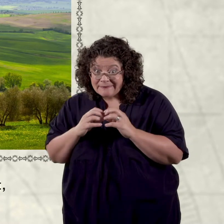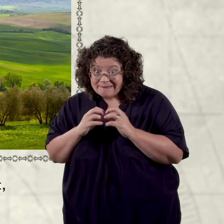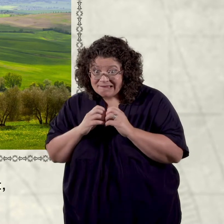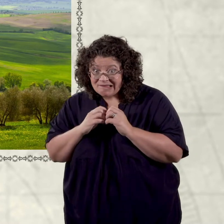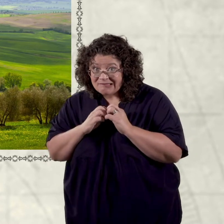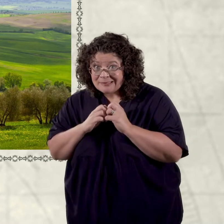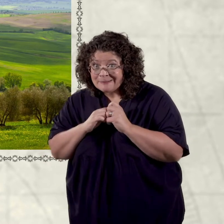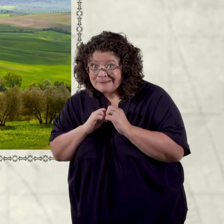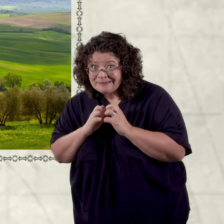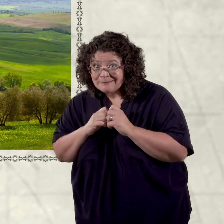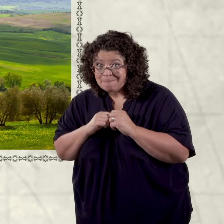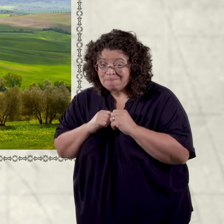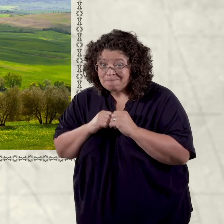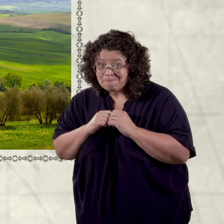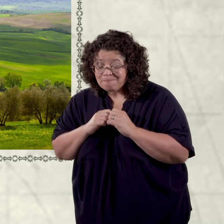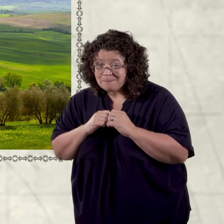Are you ready, hare?